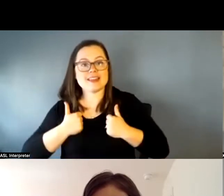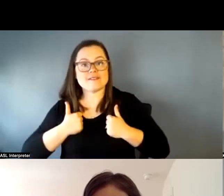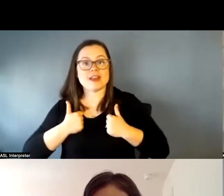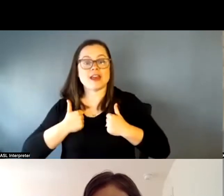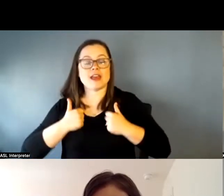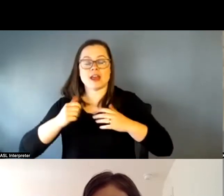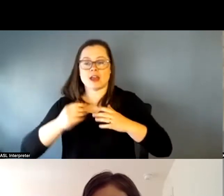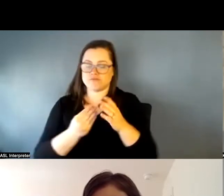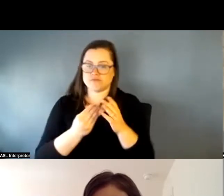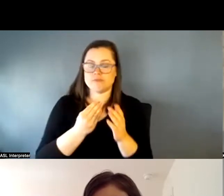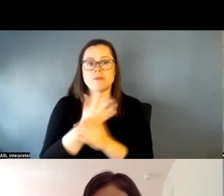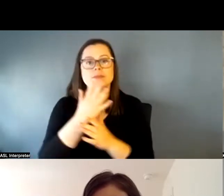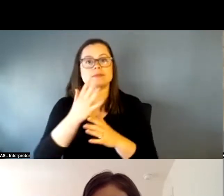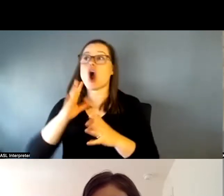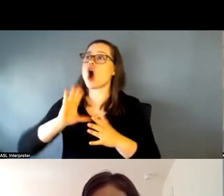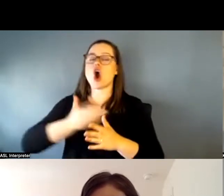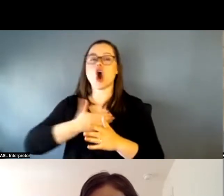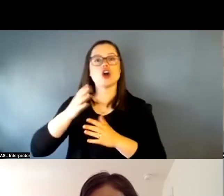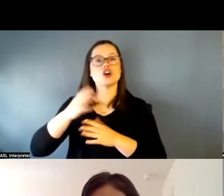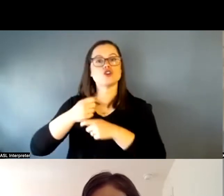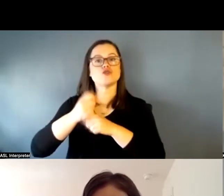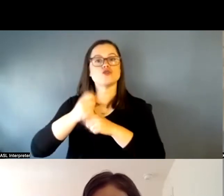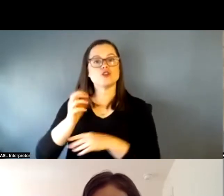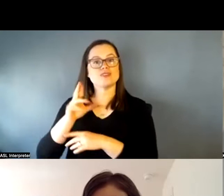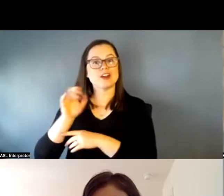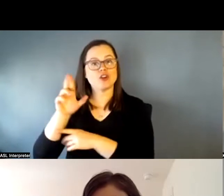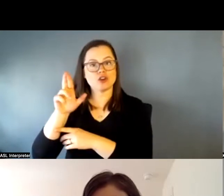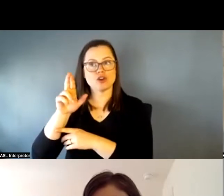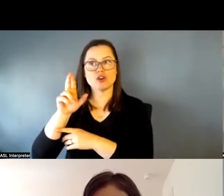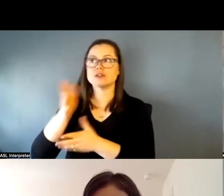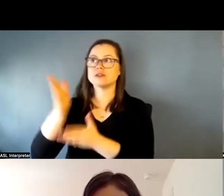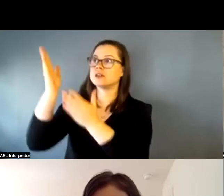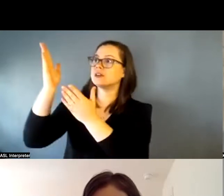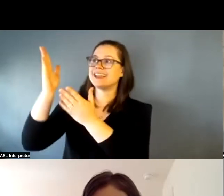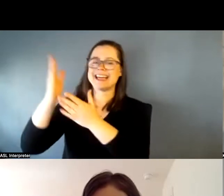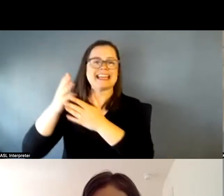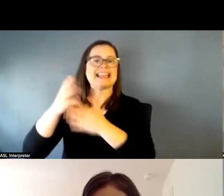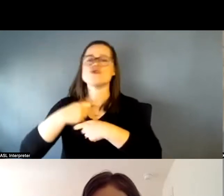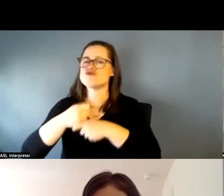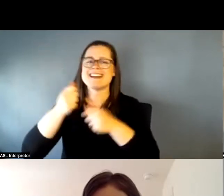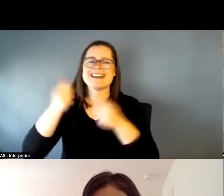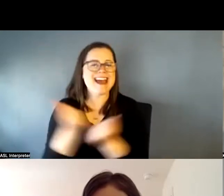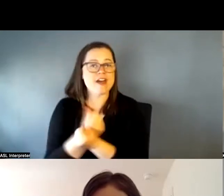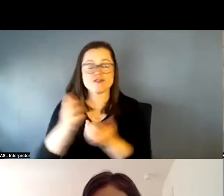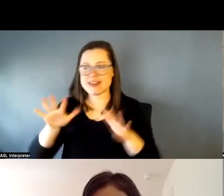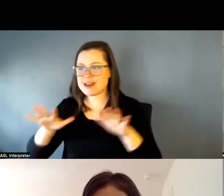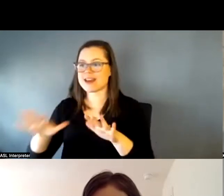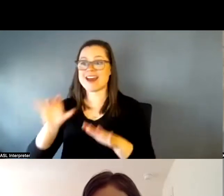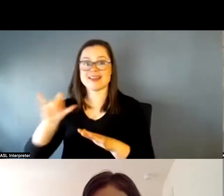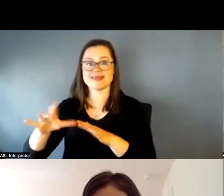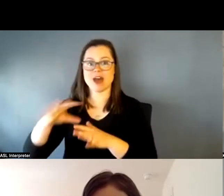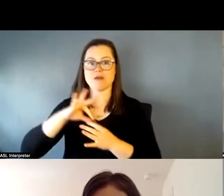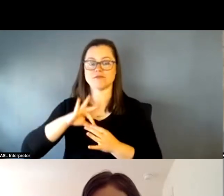created by our creator, and we believe that. We live that way every day. So yeah, it was a big